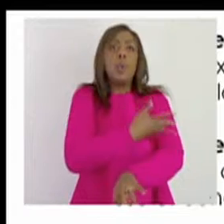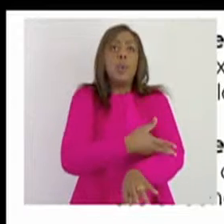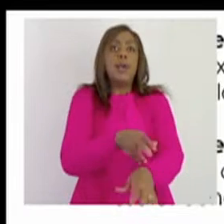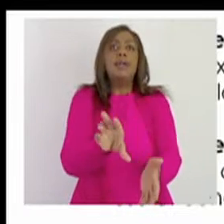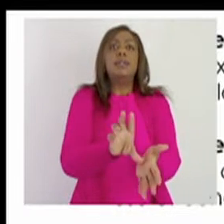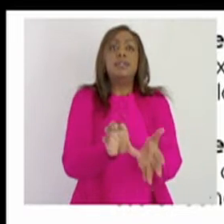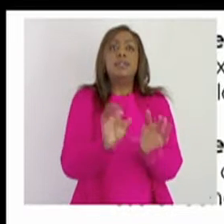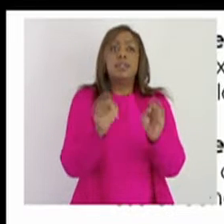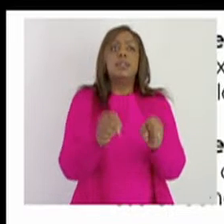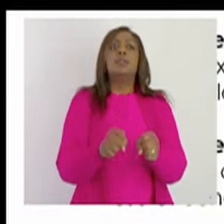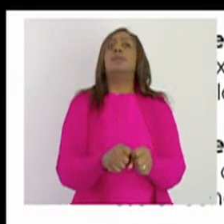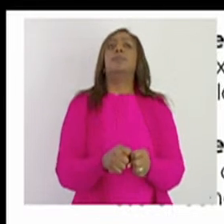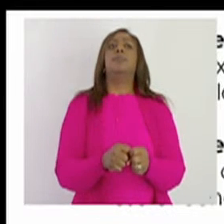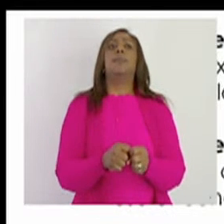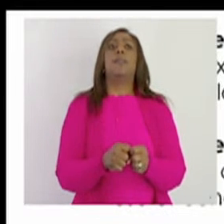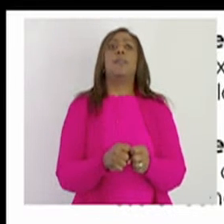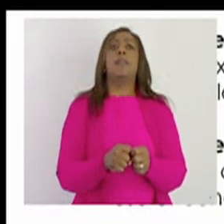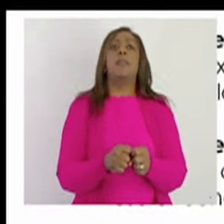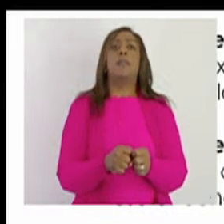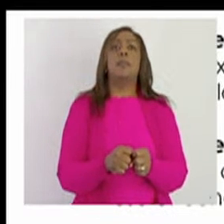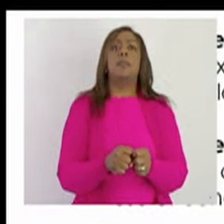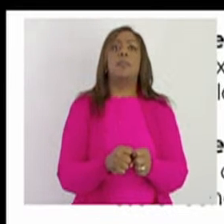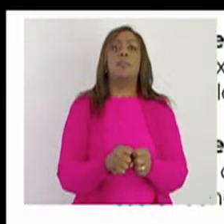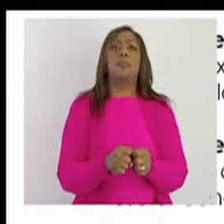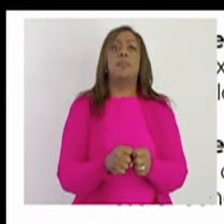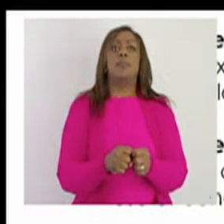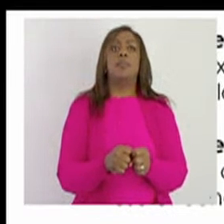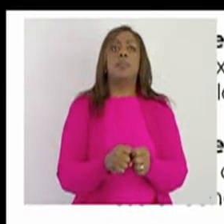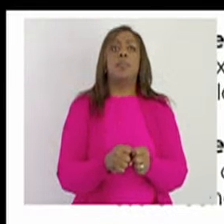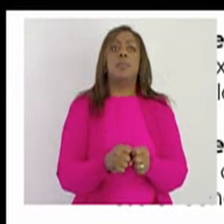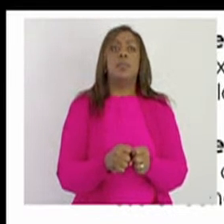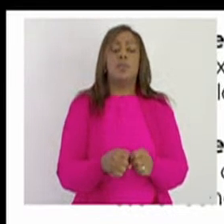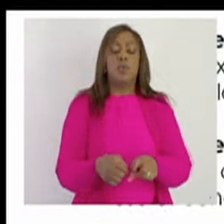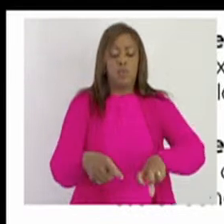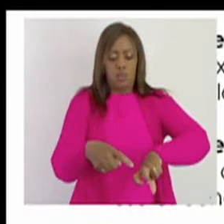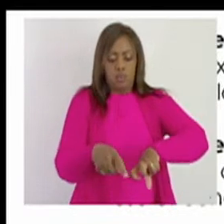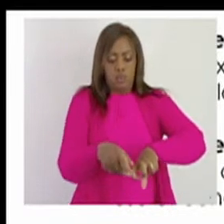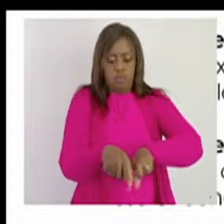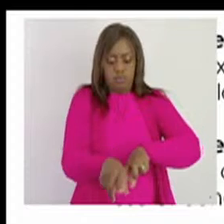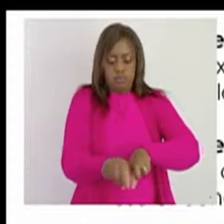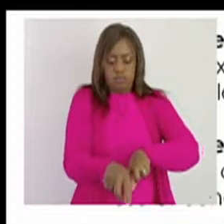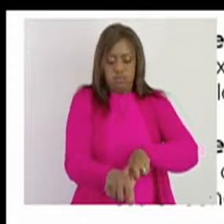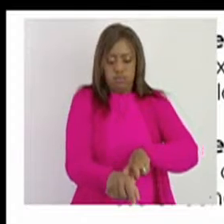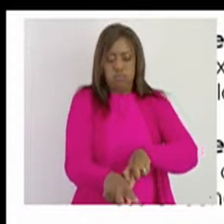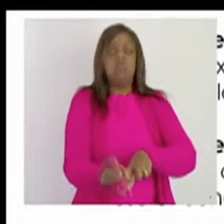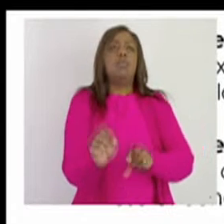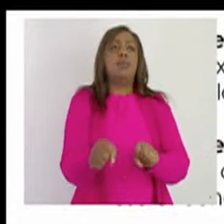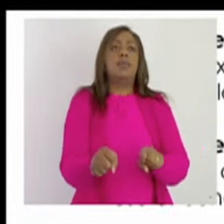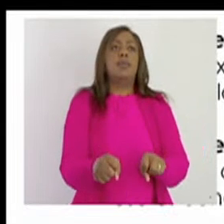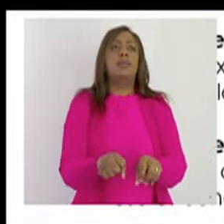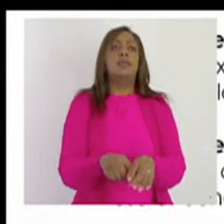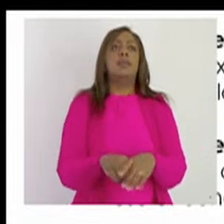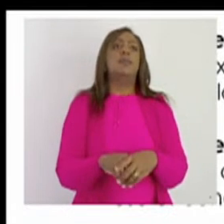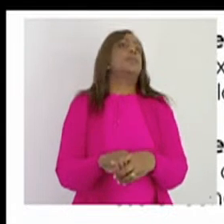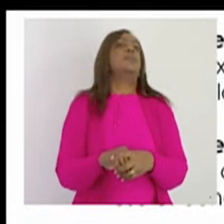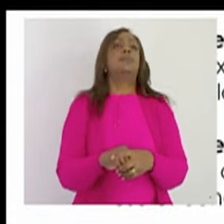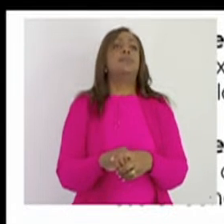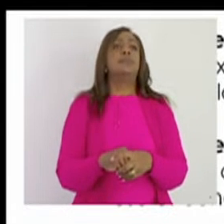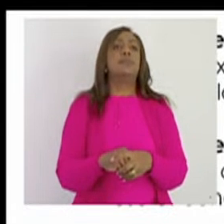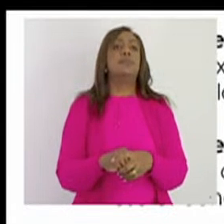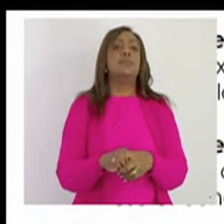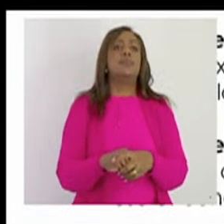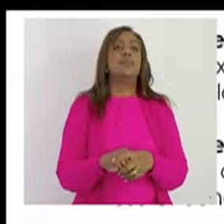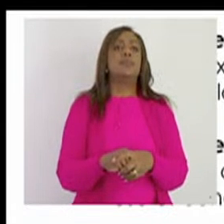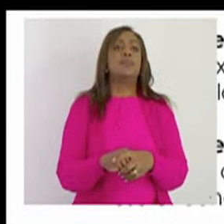way how they transmit through blood or vaginal fluid contact. Thank you. Let's move on